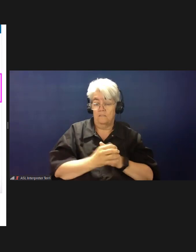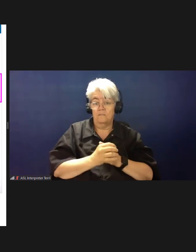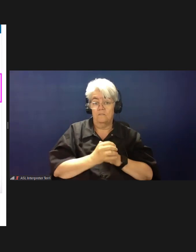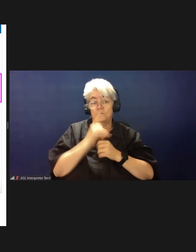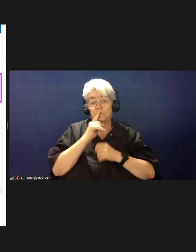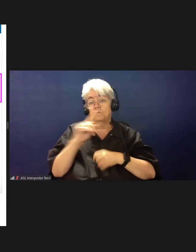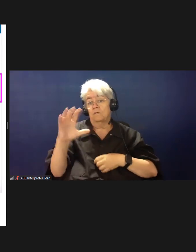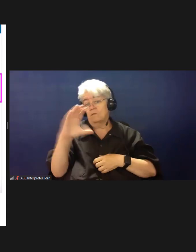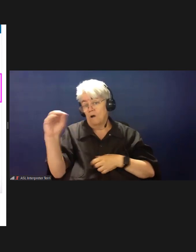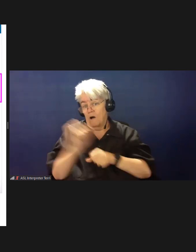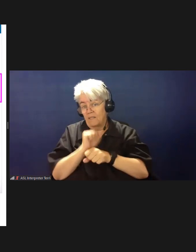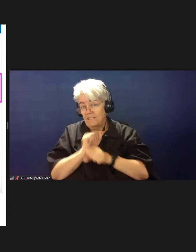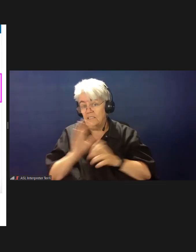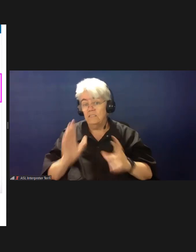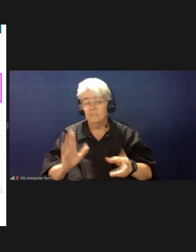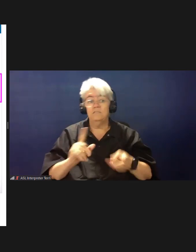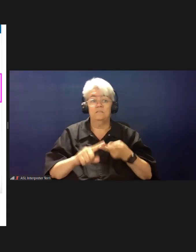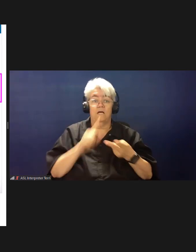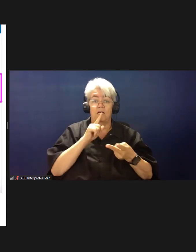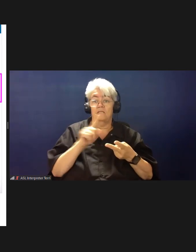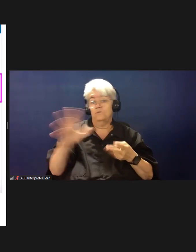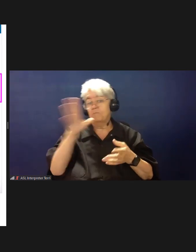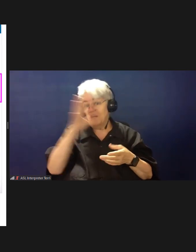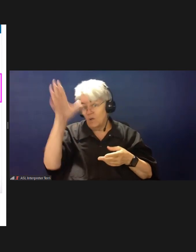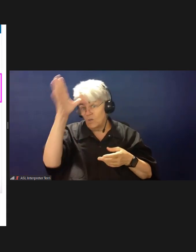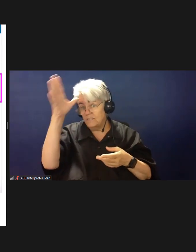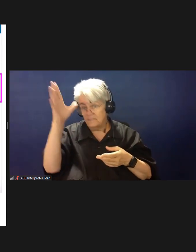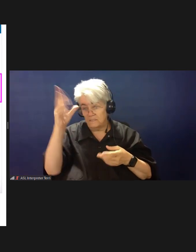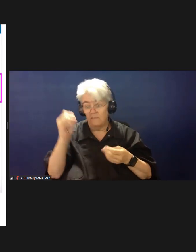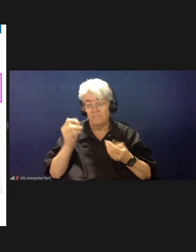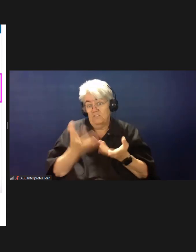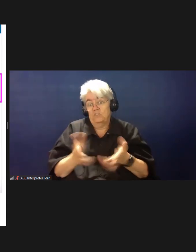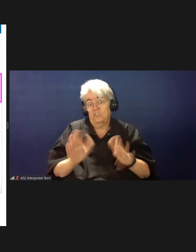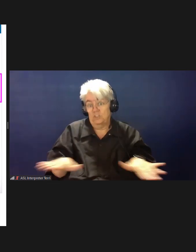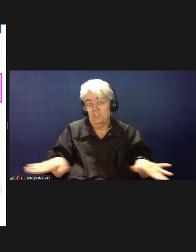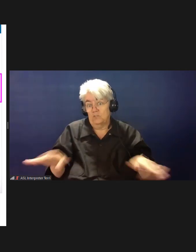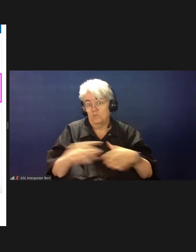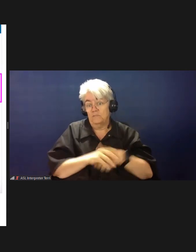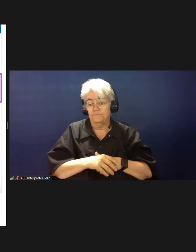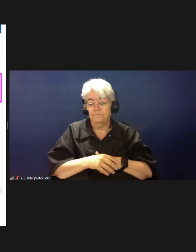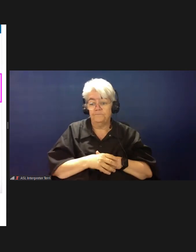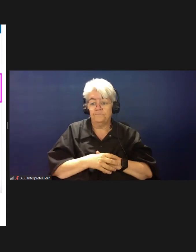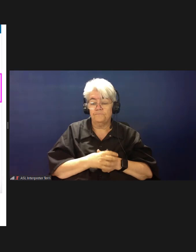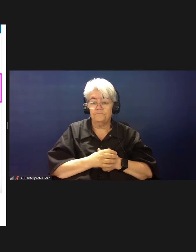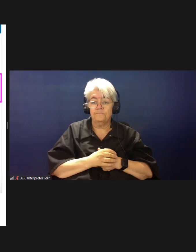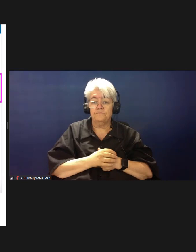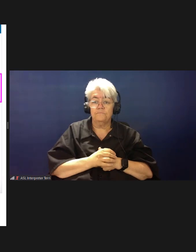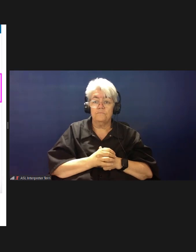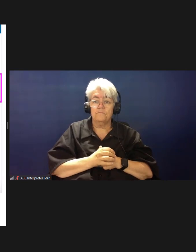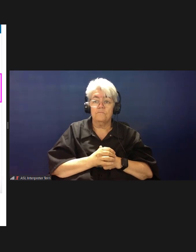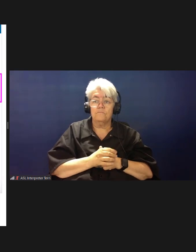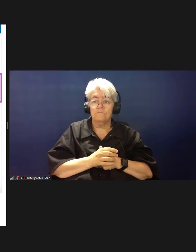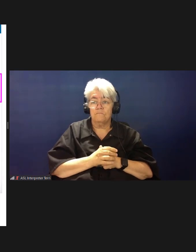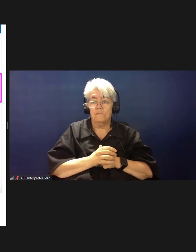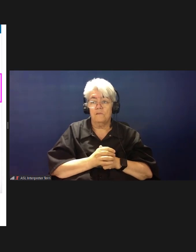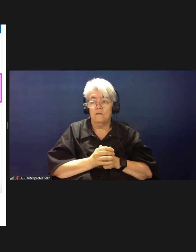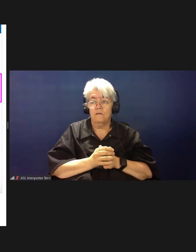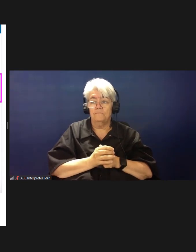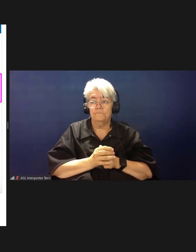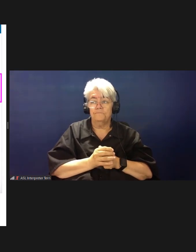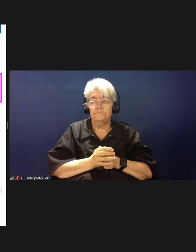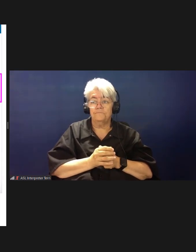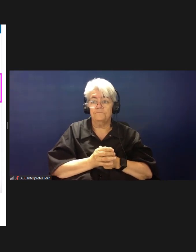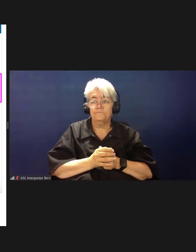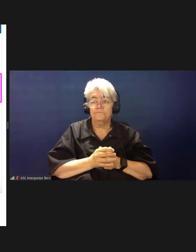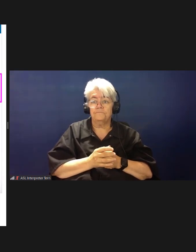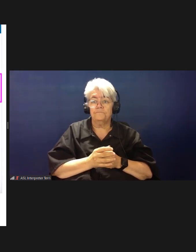your colleagues and to the parents of the children that you serve. Another shout out of thank